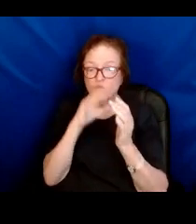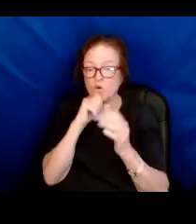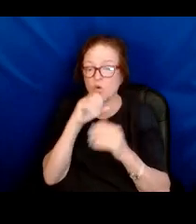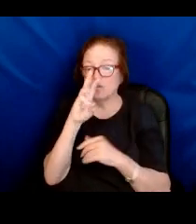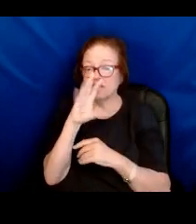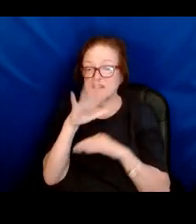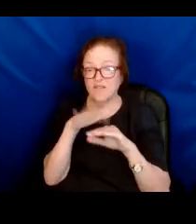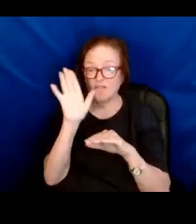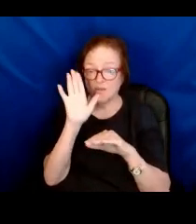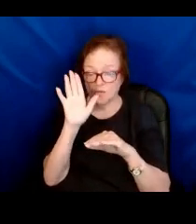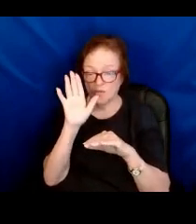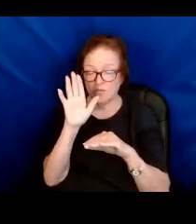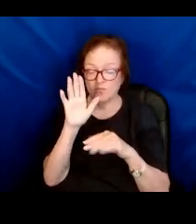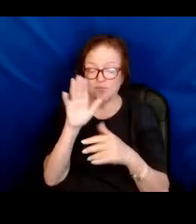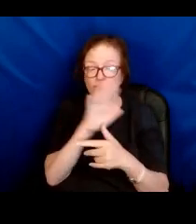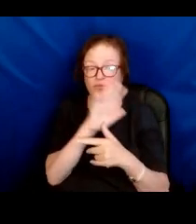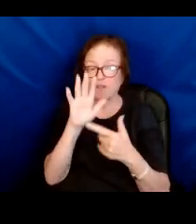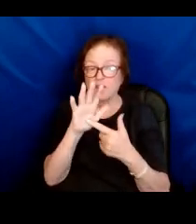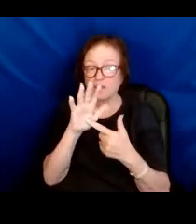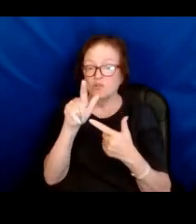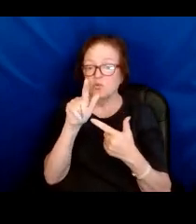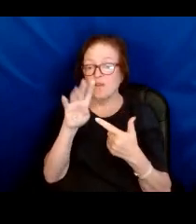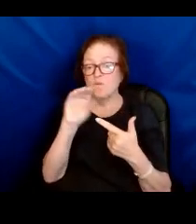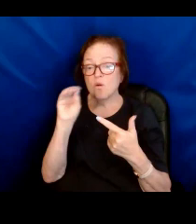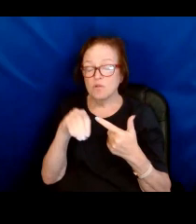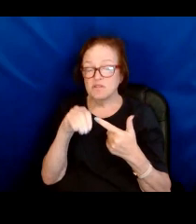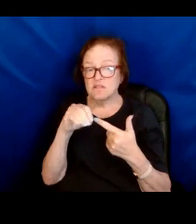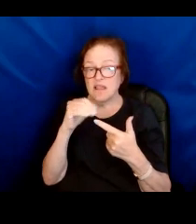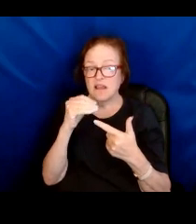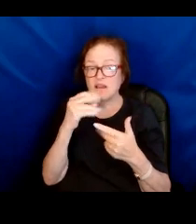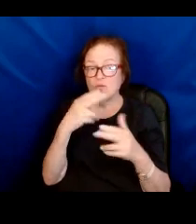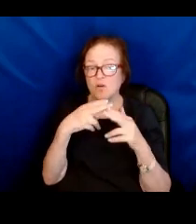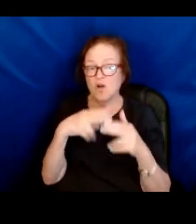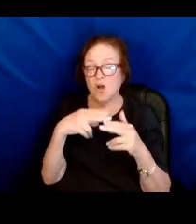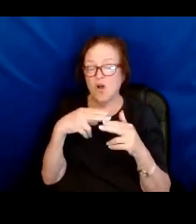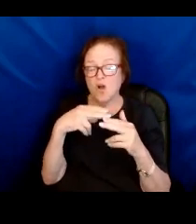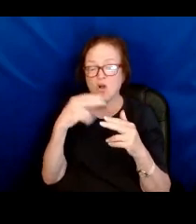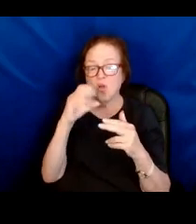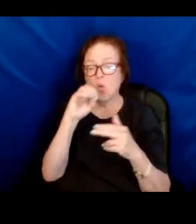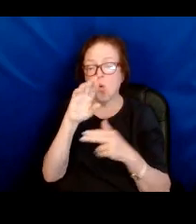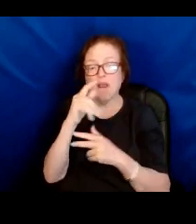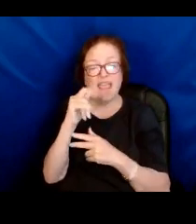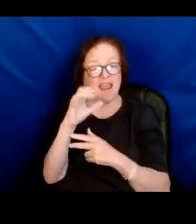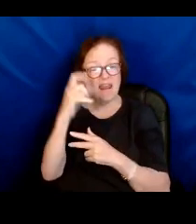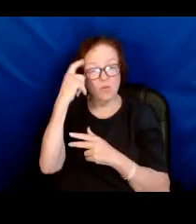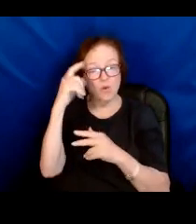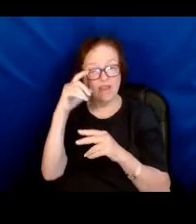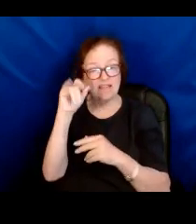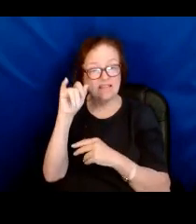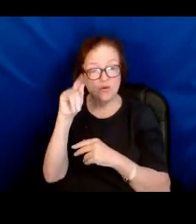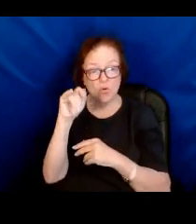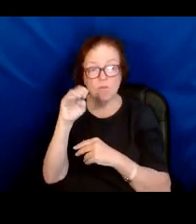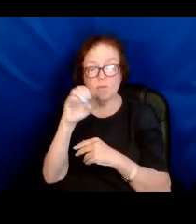over. 24% of clients had what at that time was labeled an organic brain syndrome. That was 81,000